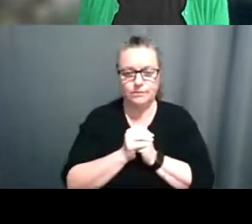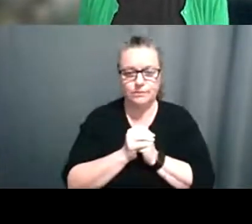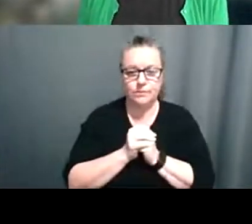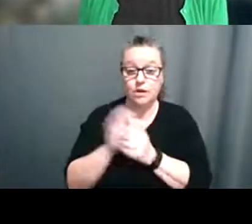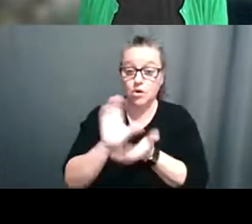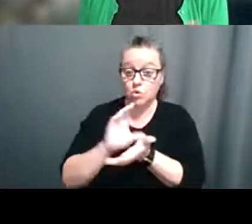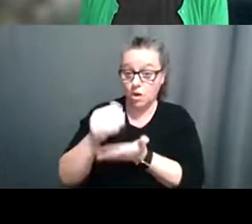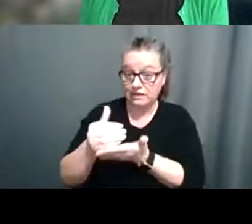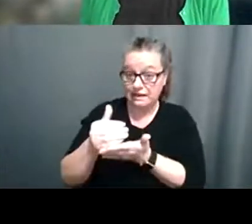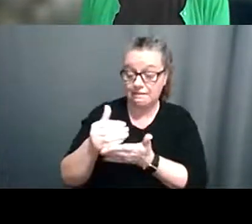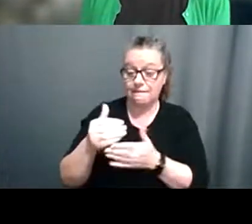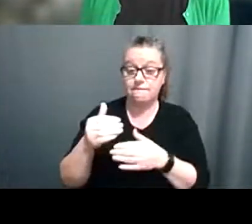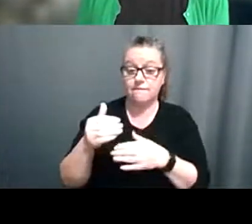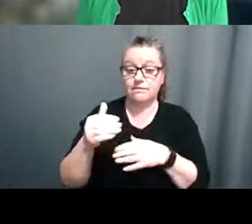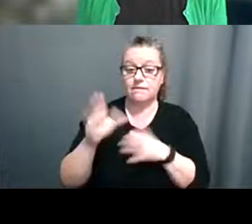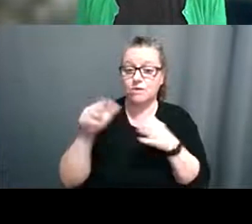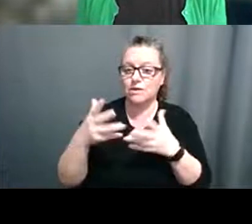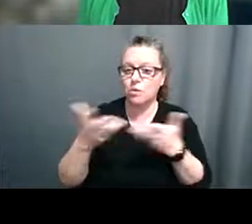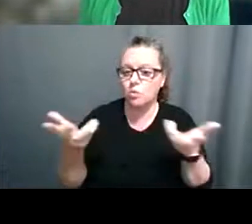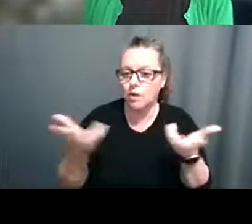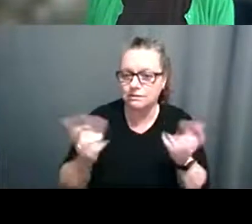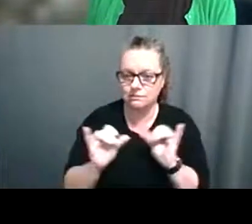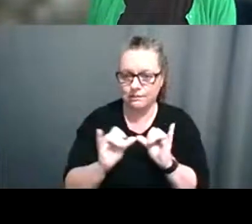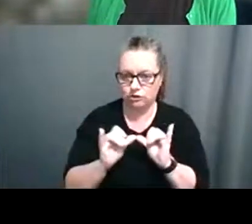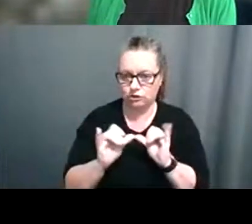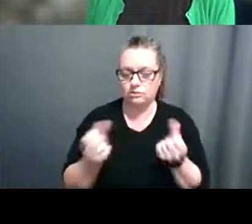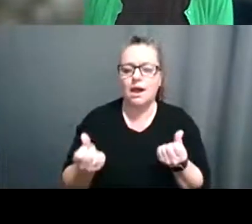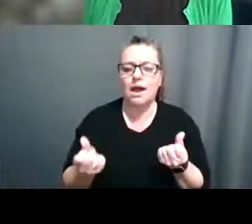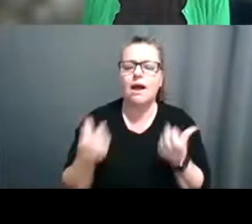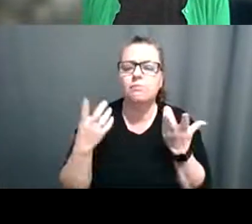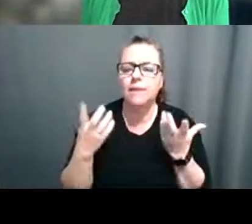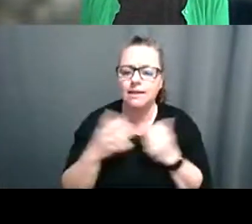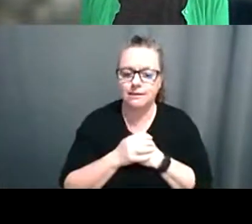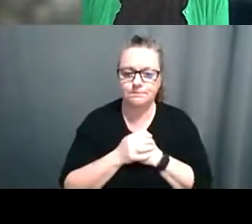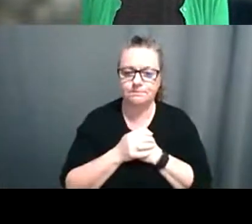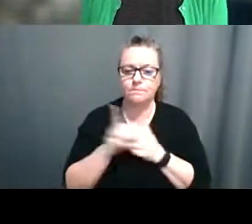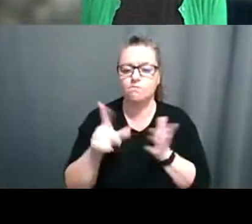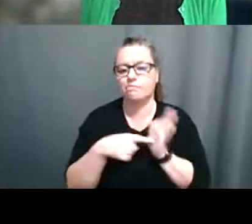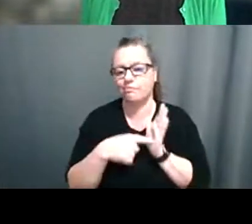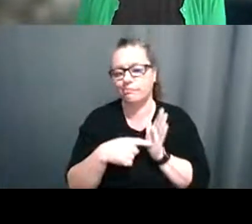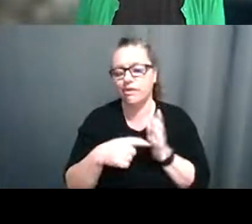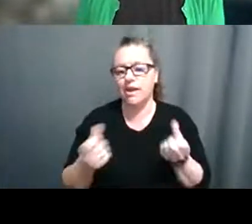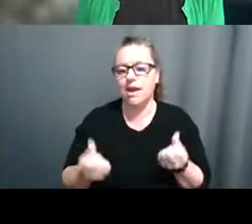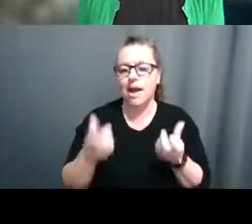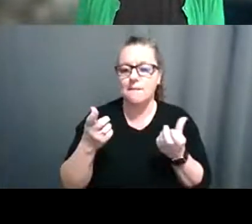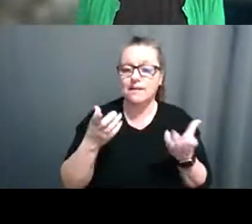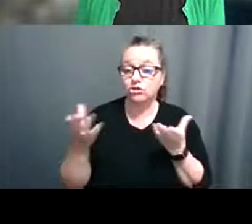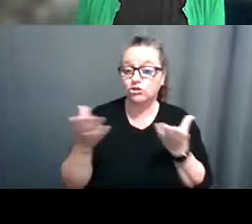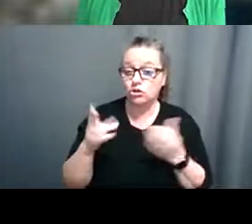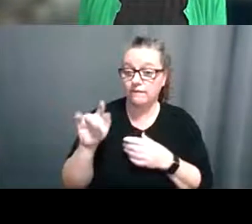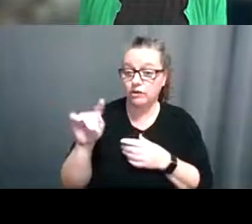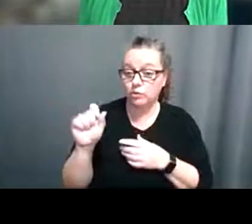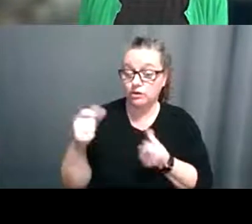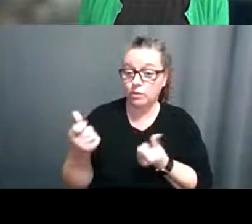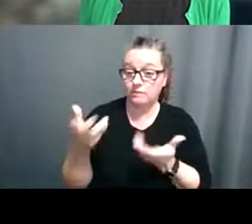Quantitative data focuses on the what is being measured and how many. For example, how many service units were provided